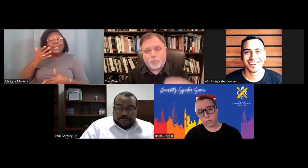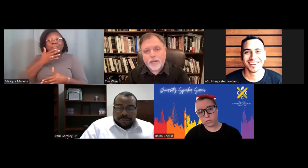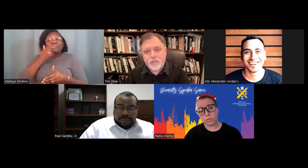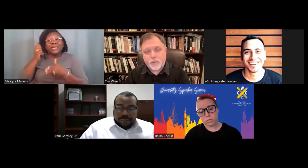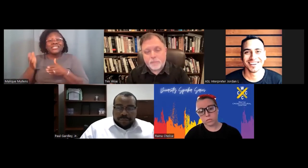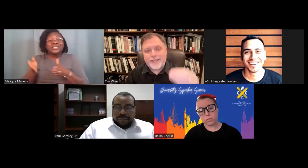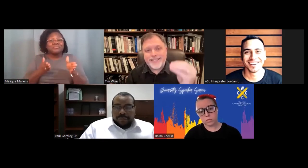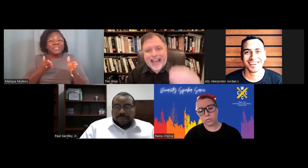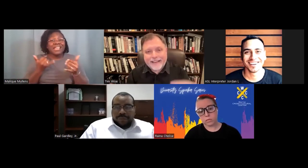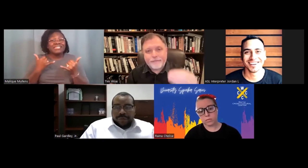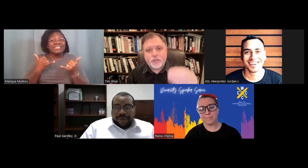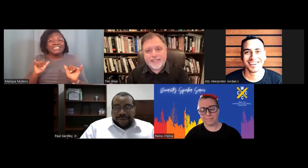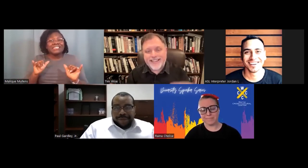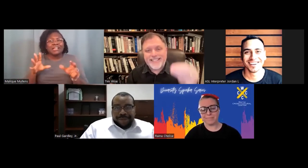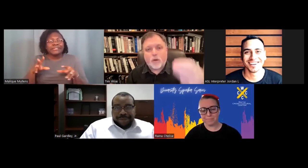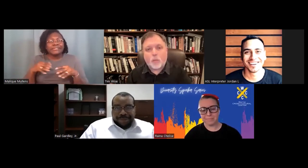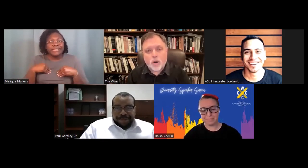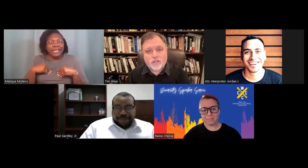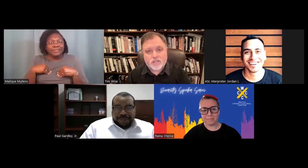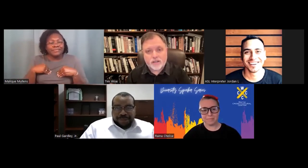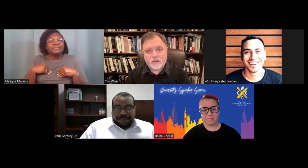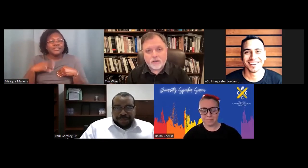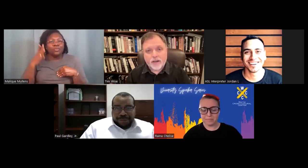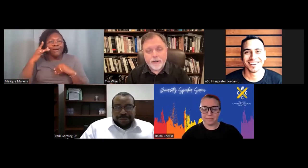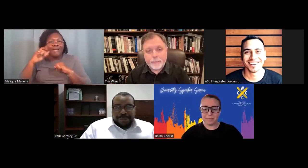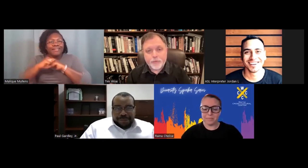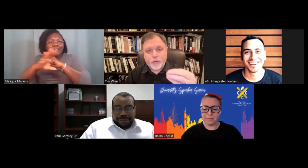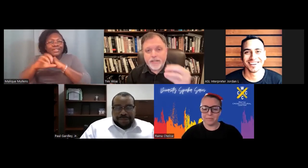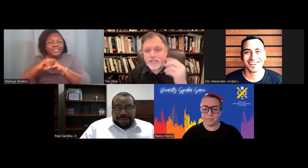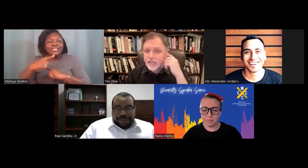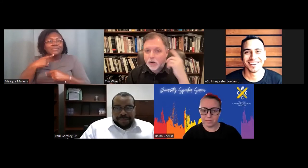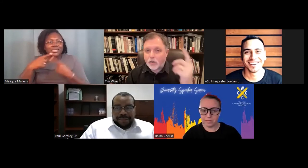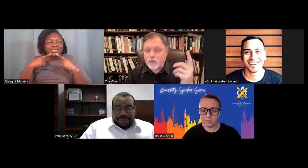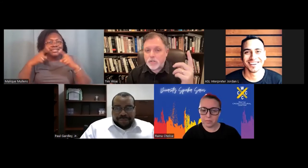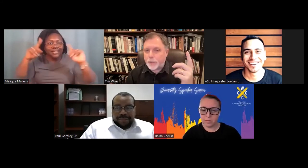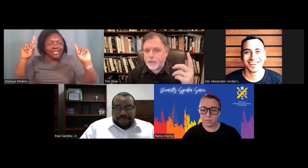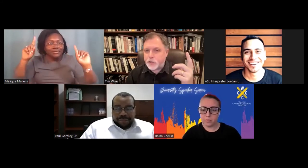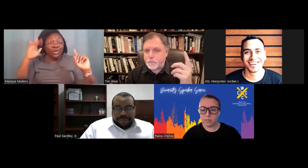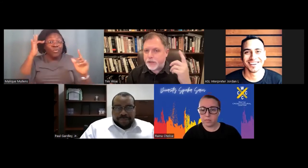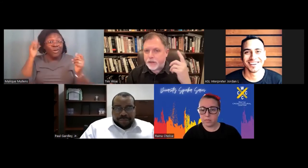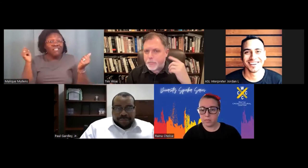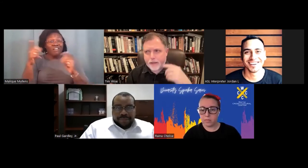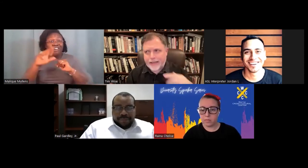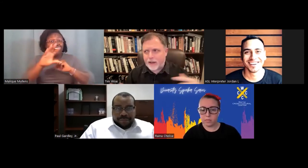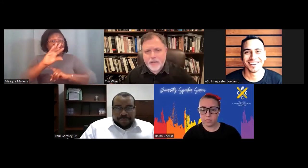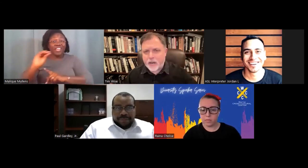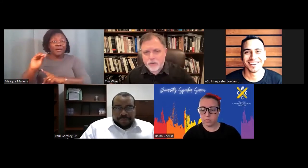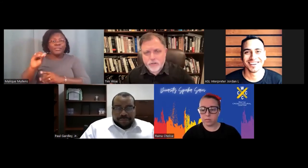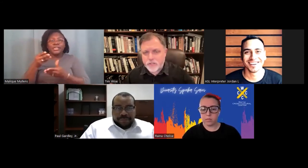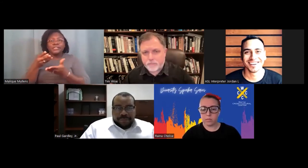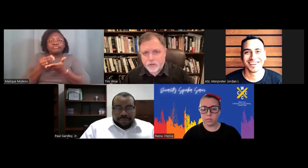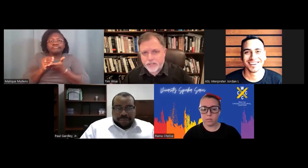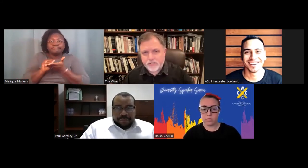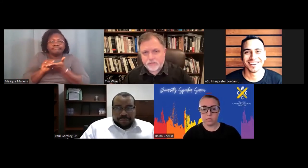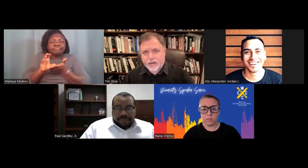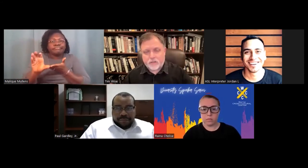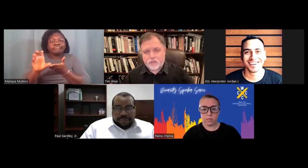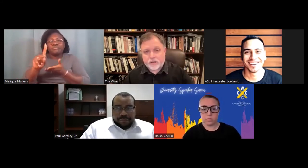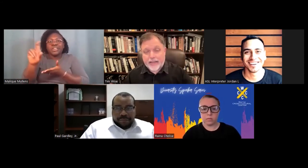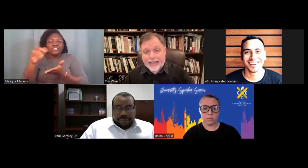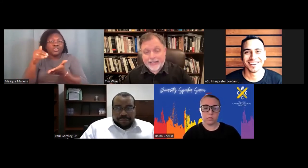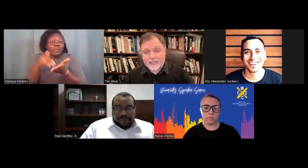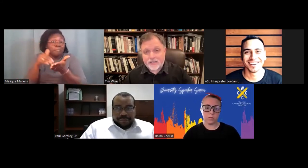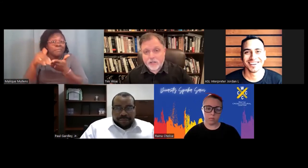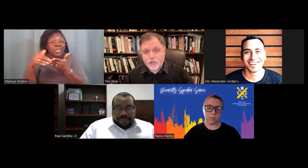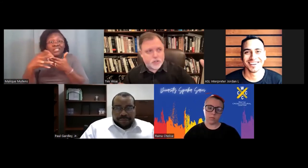fall prey to it because advertising works, right? The reason that all those companies spend how many hundreds of millions of dollars